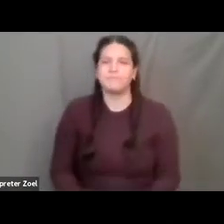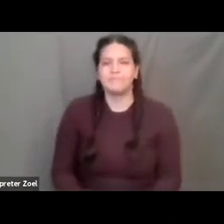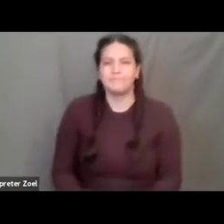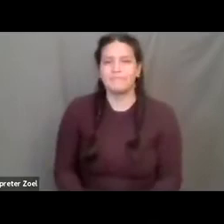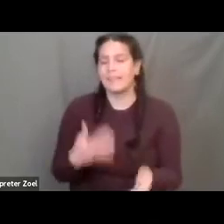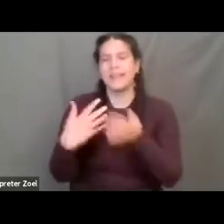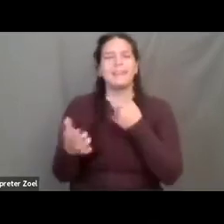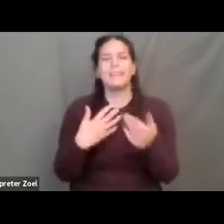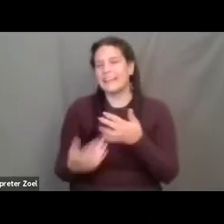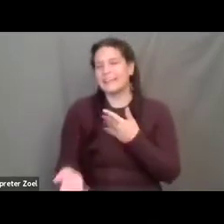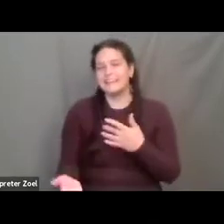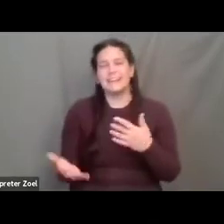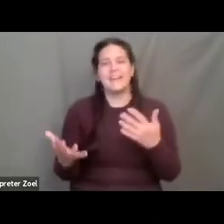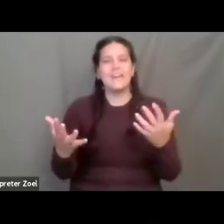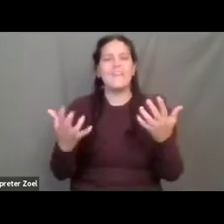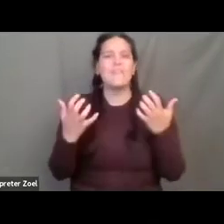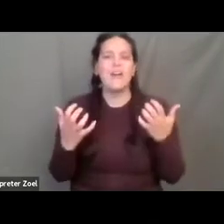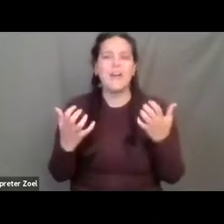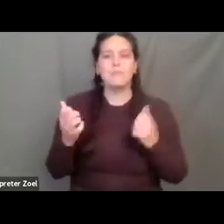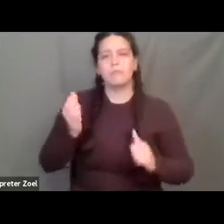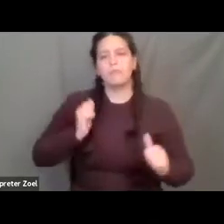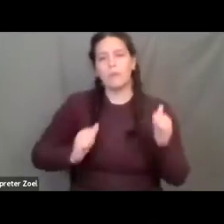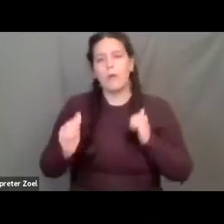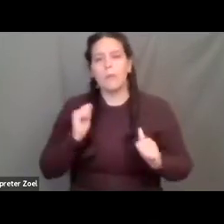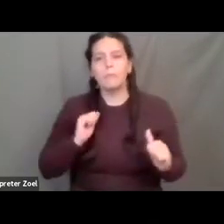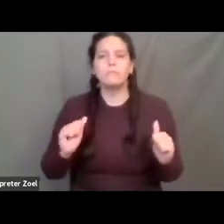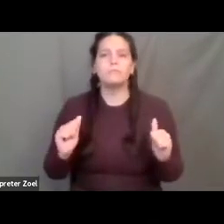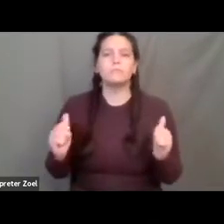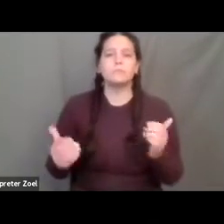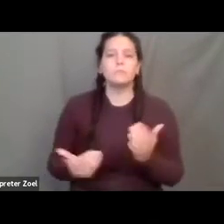Anyway, I want to do a song. This one is